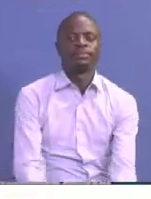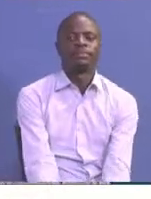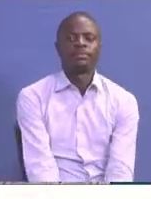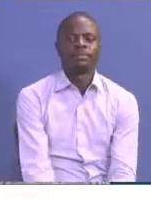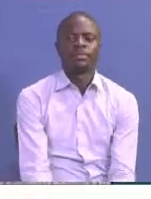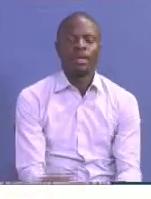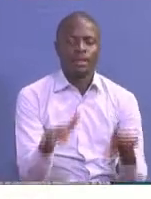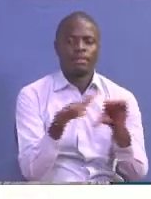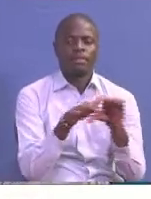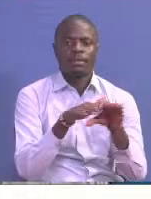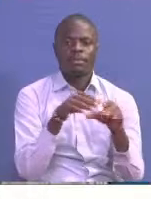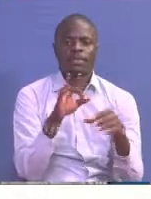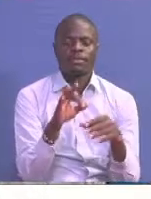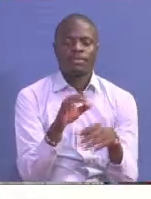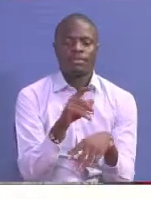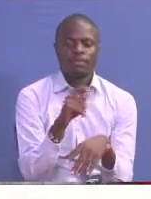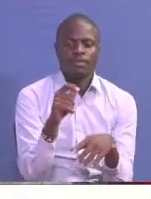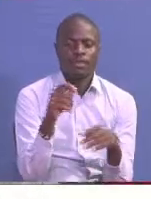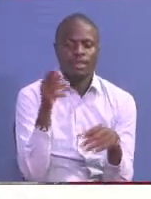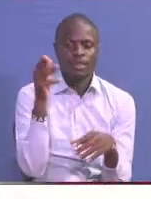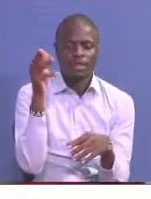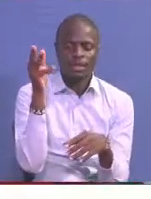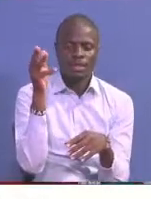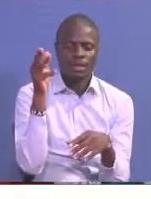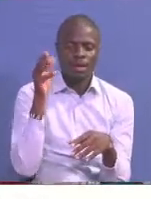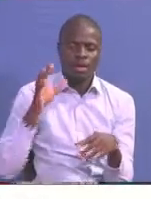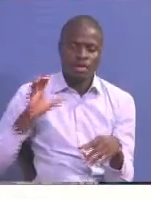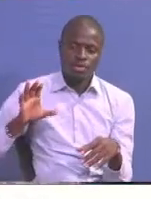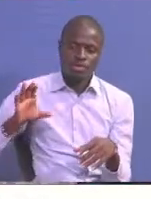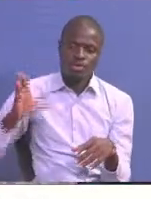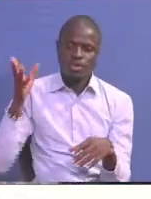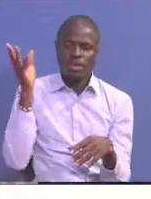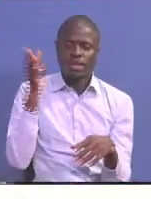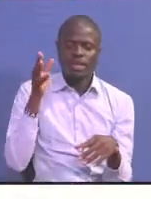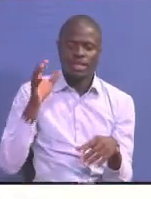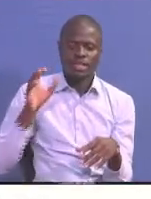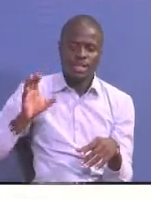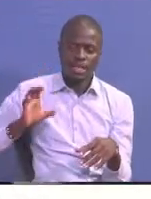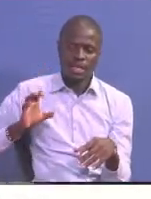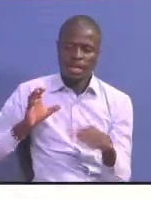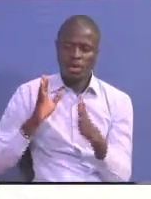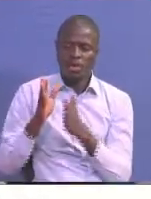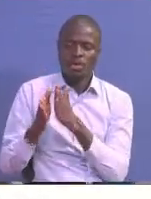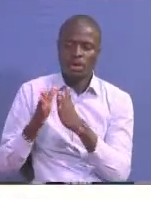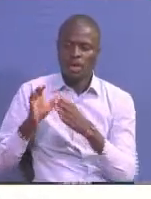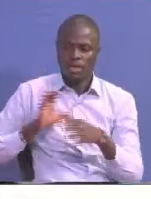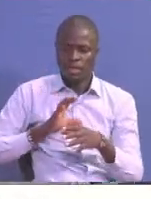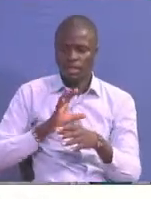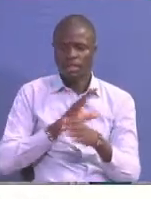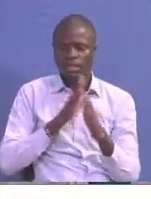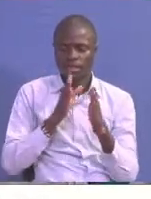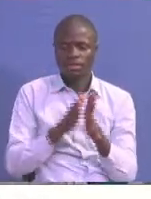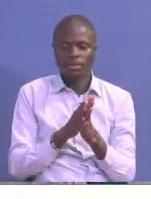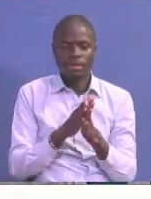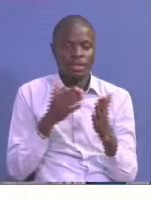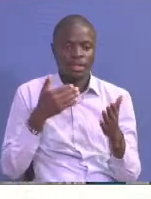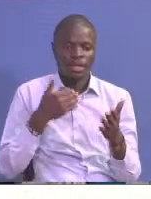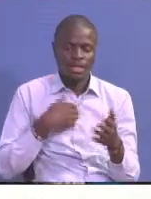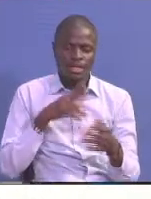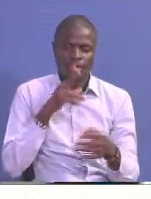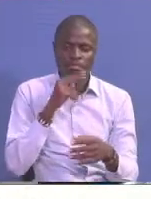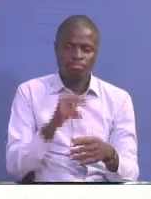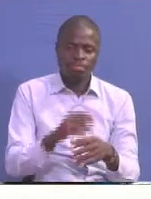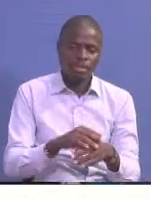and members of the lecture series organizing committee. All right, indeed, it has